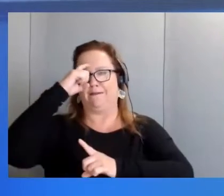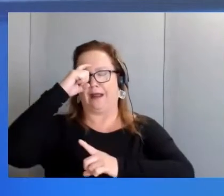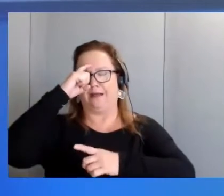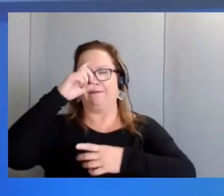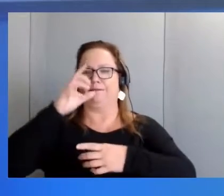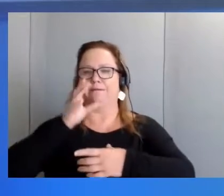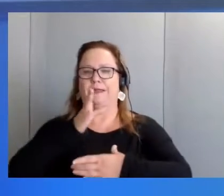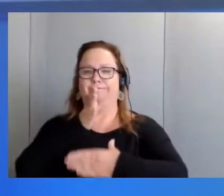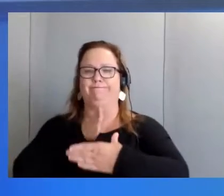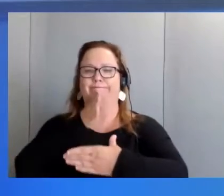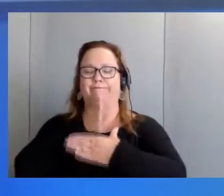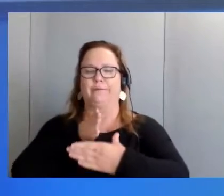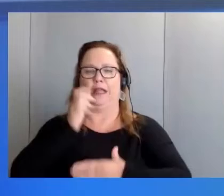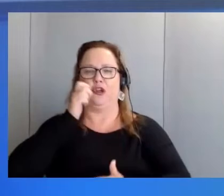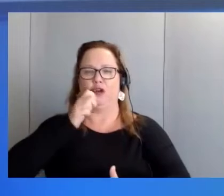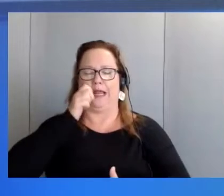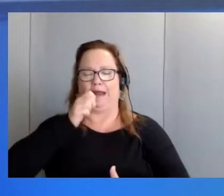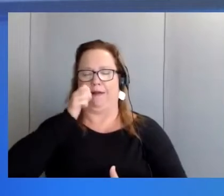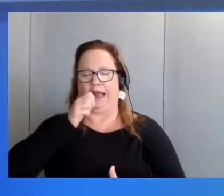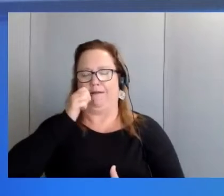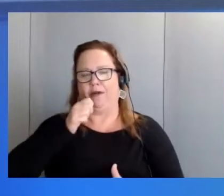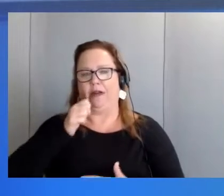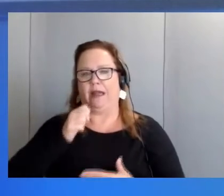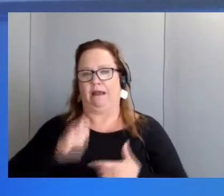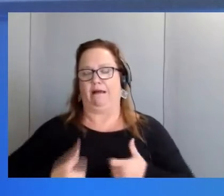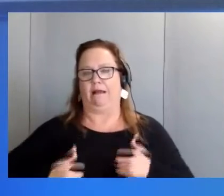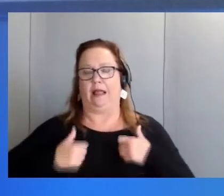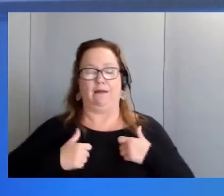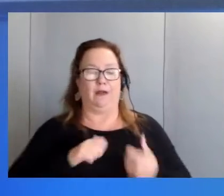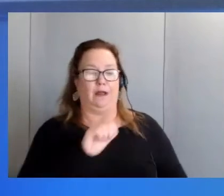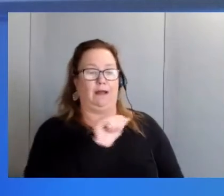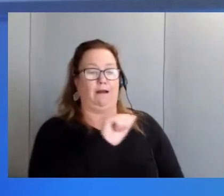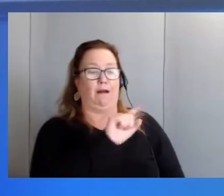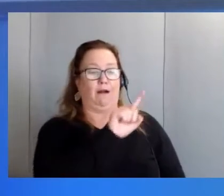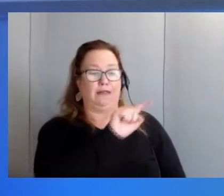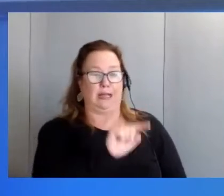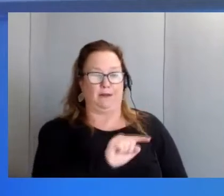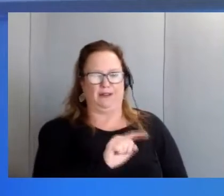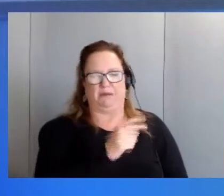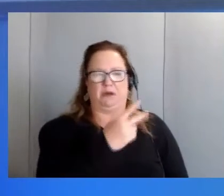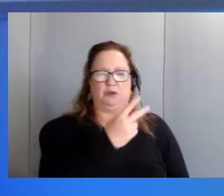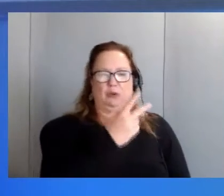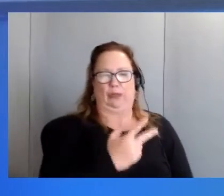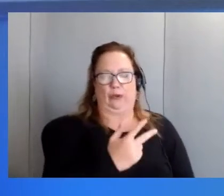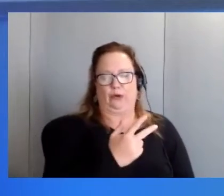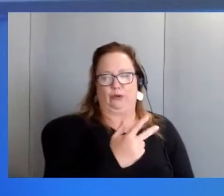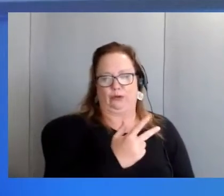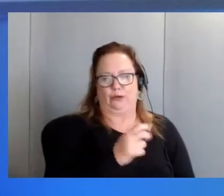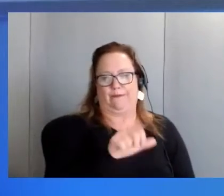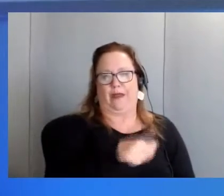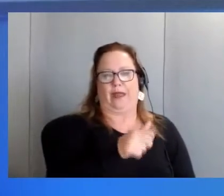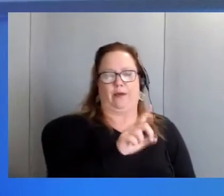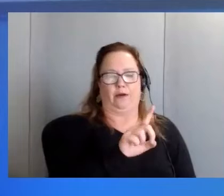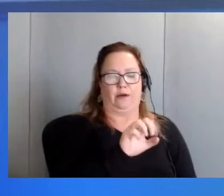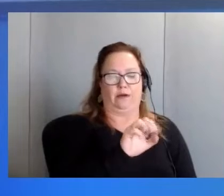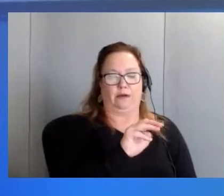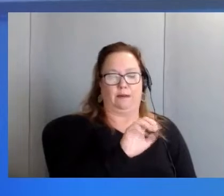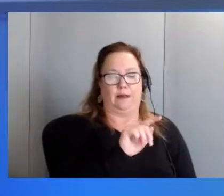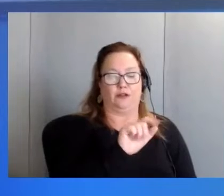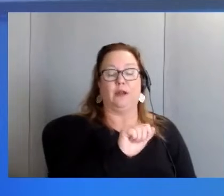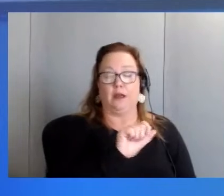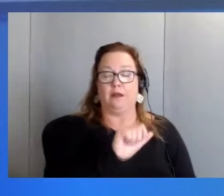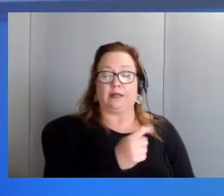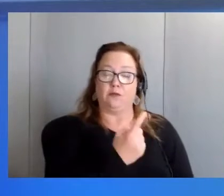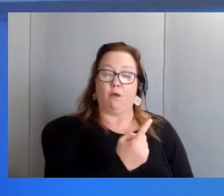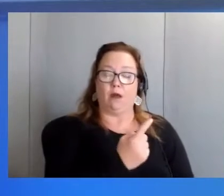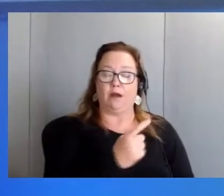type. It accounts for probably 2/3 of all dementia. So there are others, though, other types of dementia. So Alzheimer's is